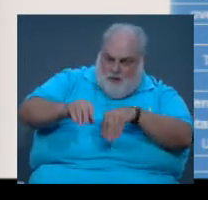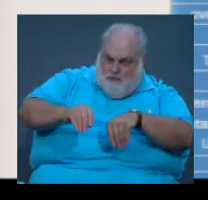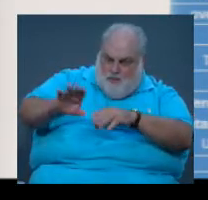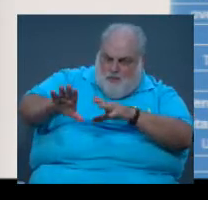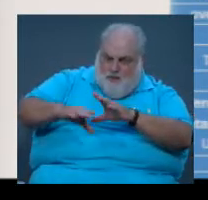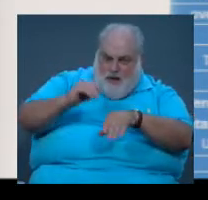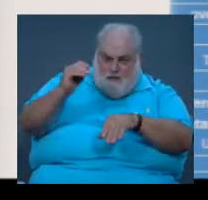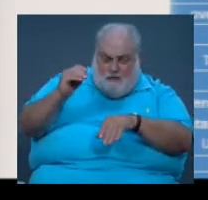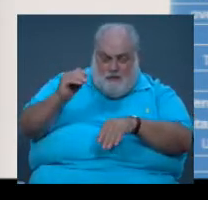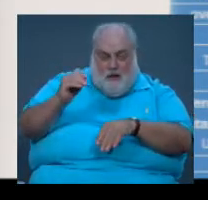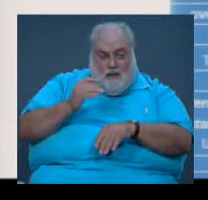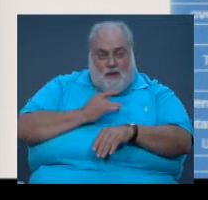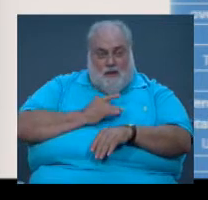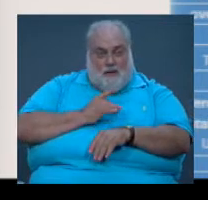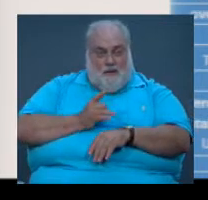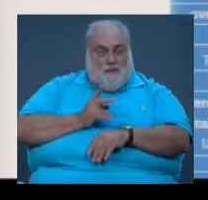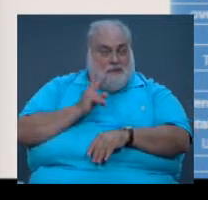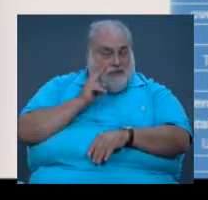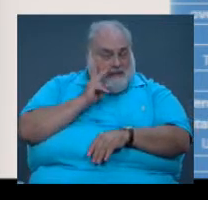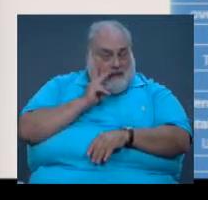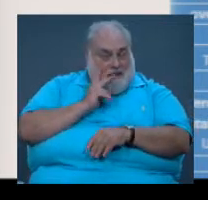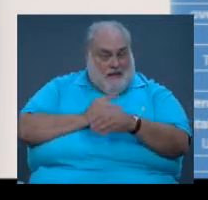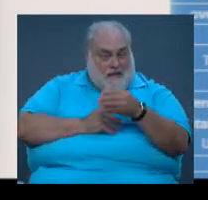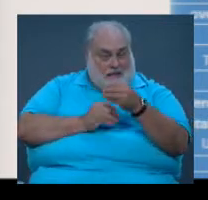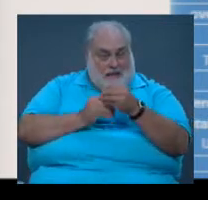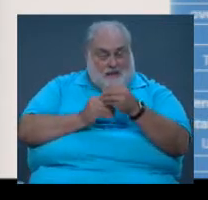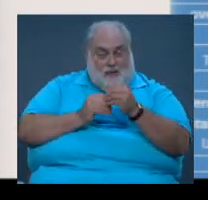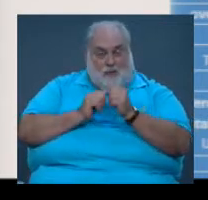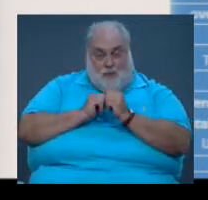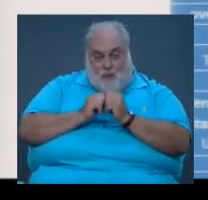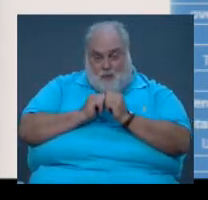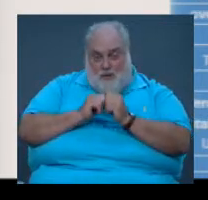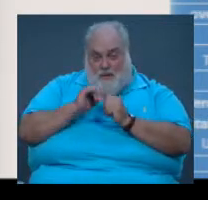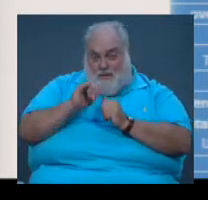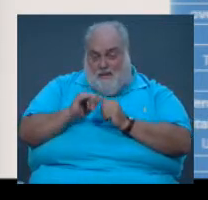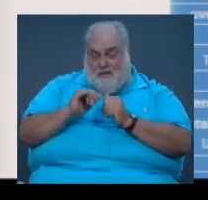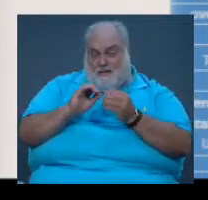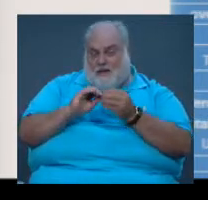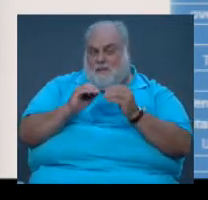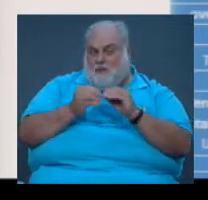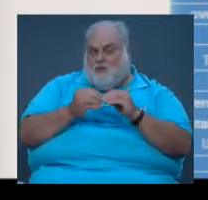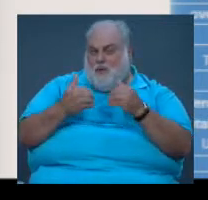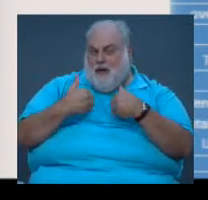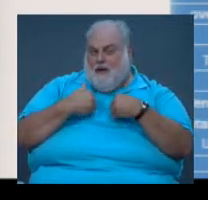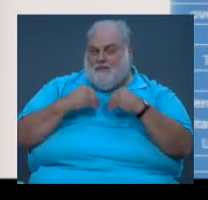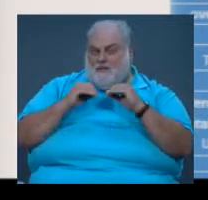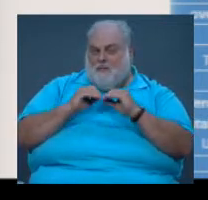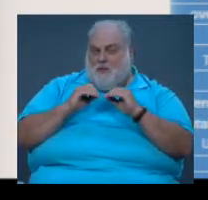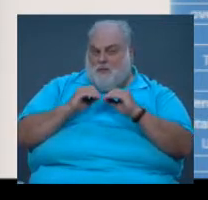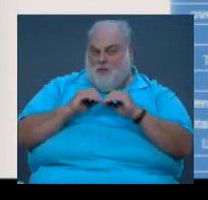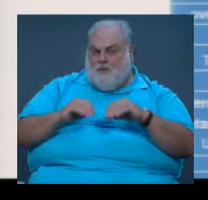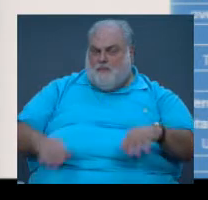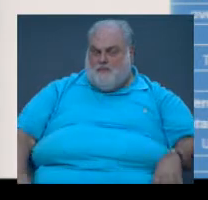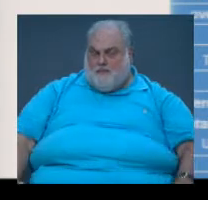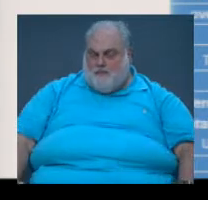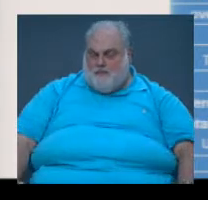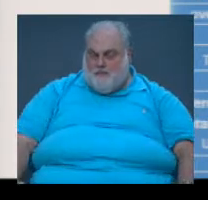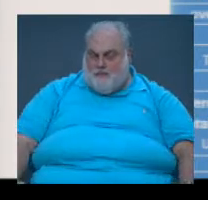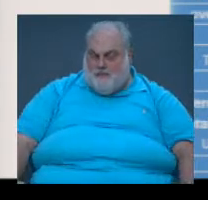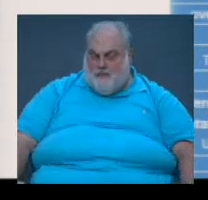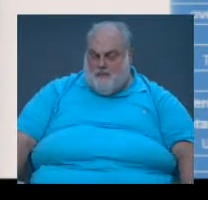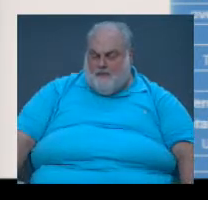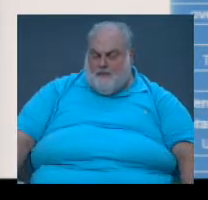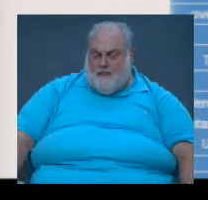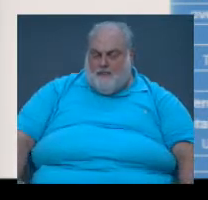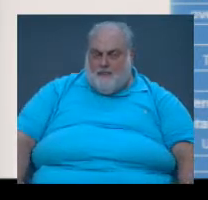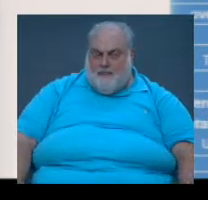So I'd like to see, in addition to what numbers you've got here, what numbers are on the mobile home parks. Yes, ma'am. Thank